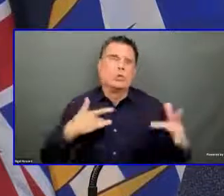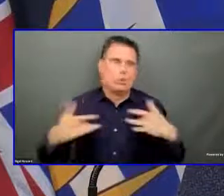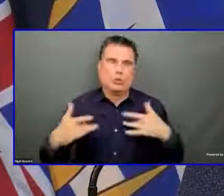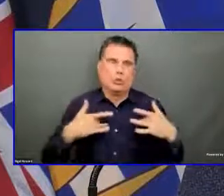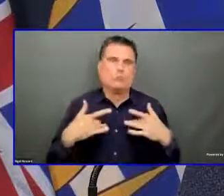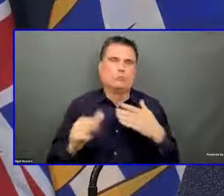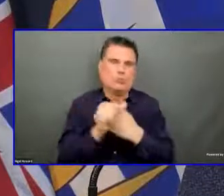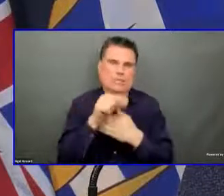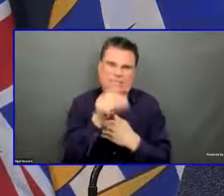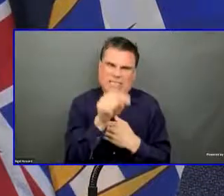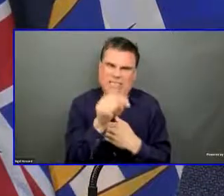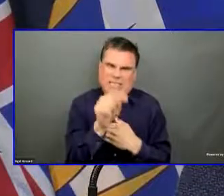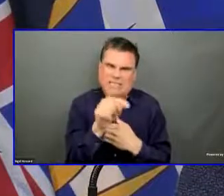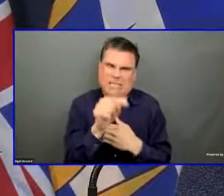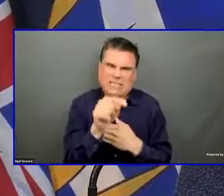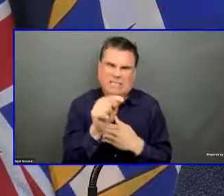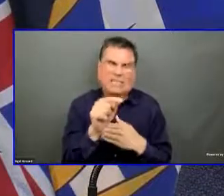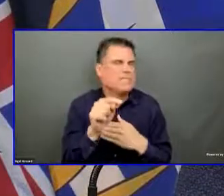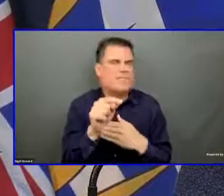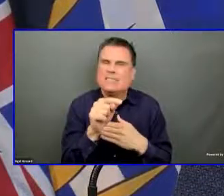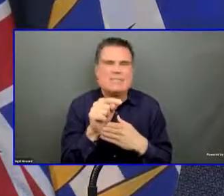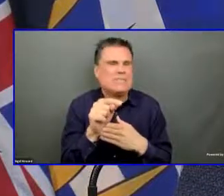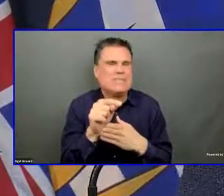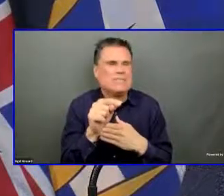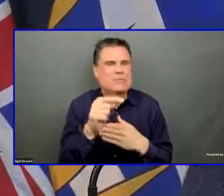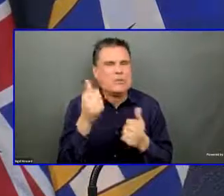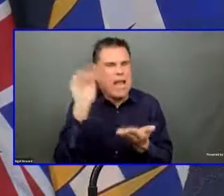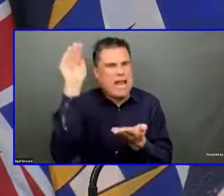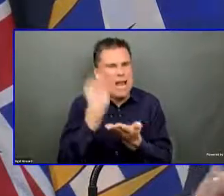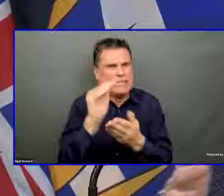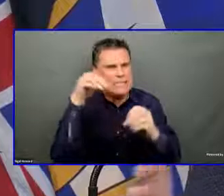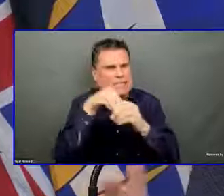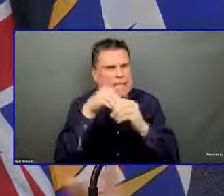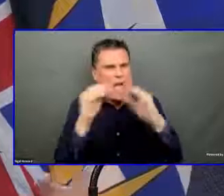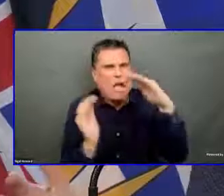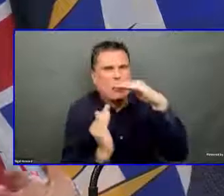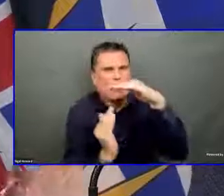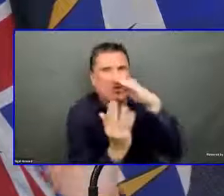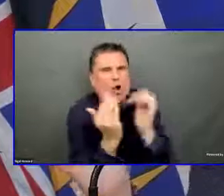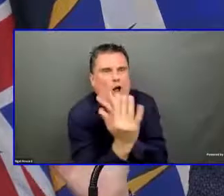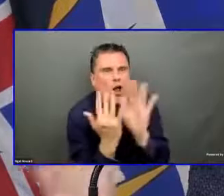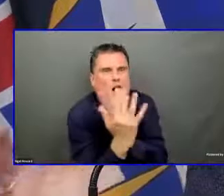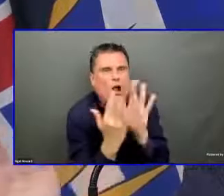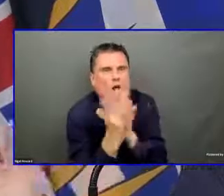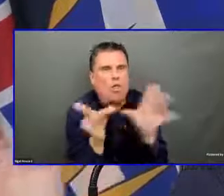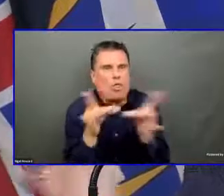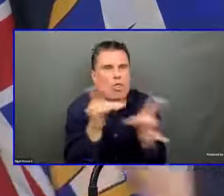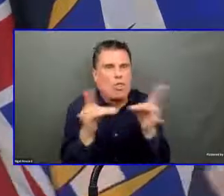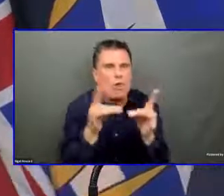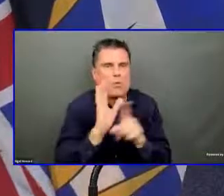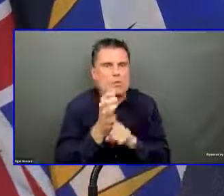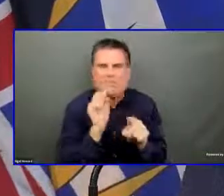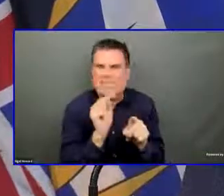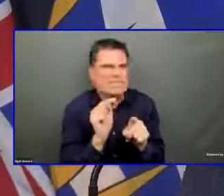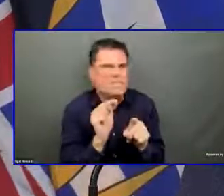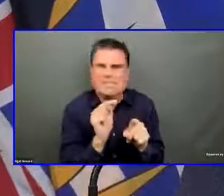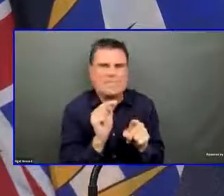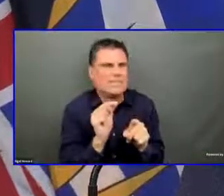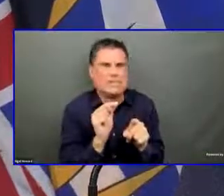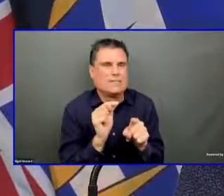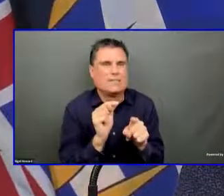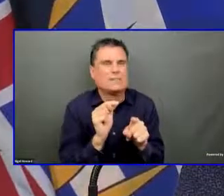in many indoor settings. But I also recognize that, you know, the transmissibility decreases. We're hoping that